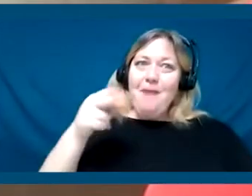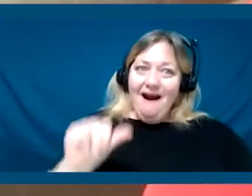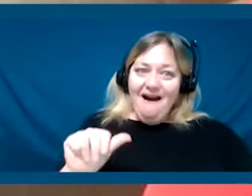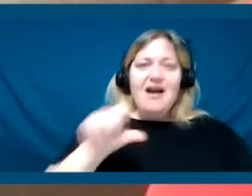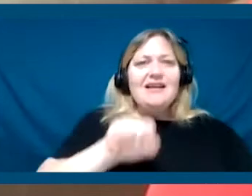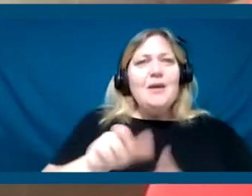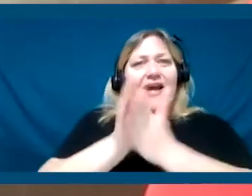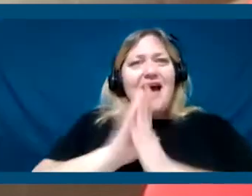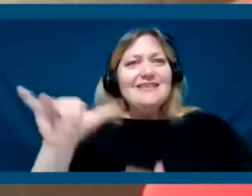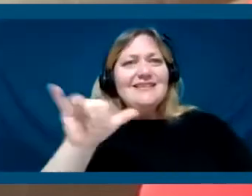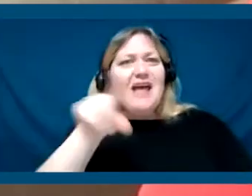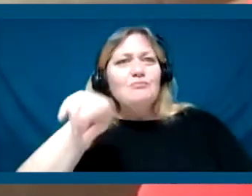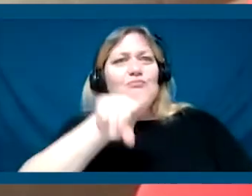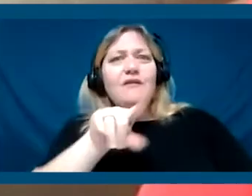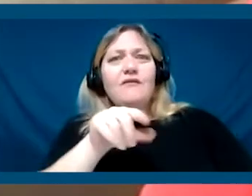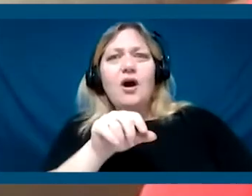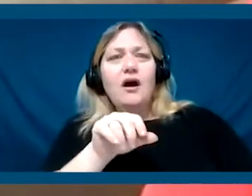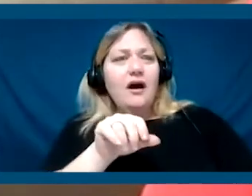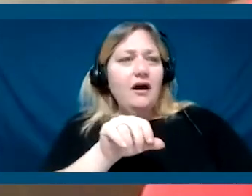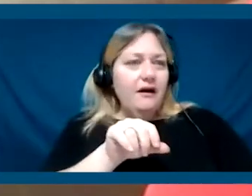ask the same of Hussam?